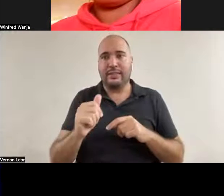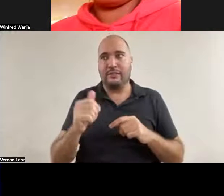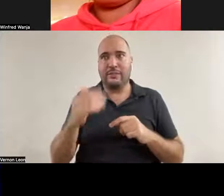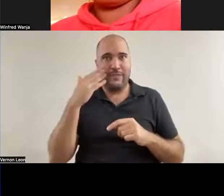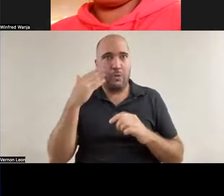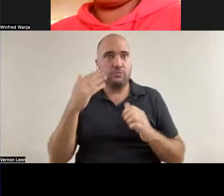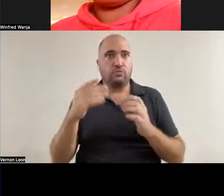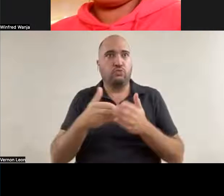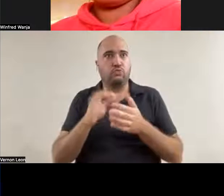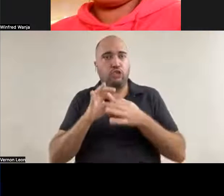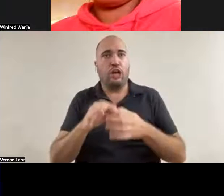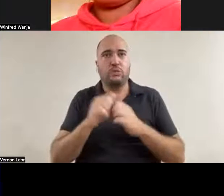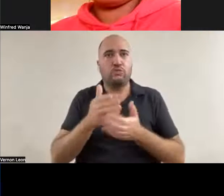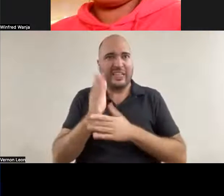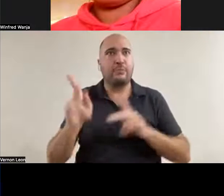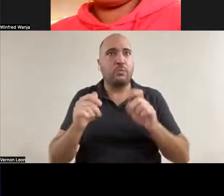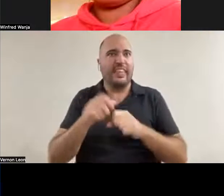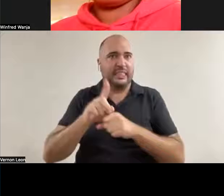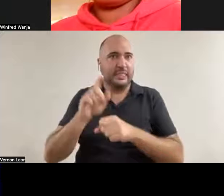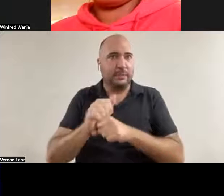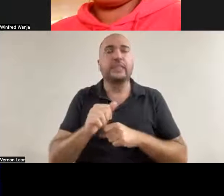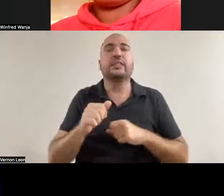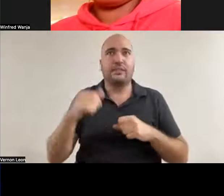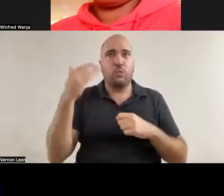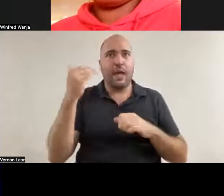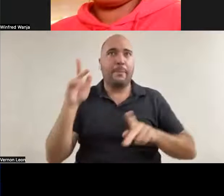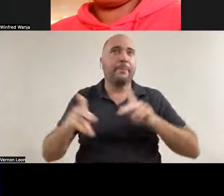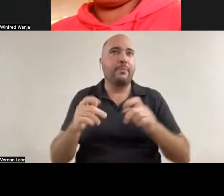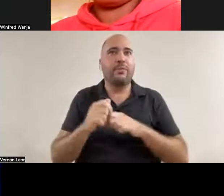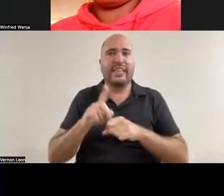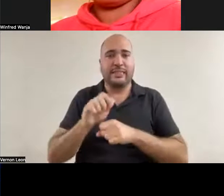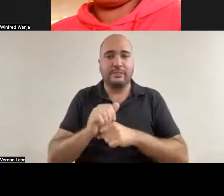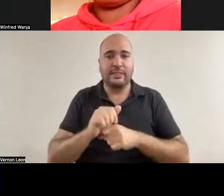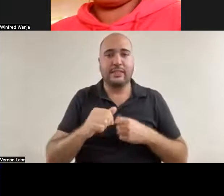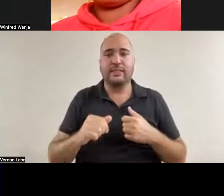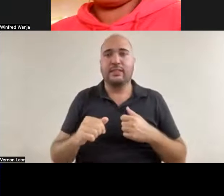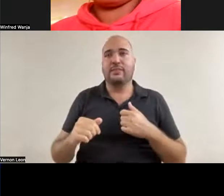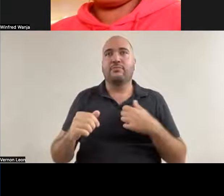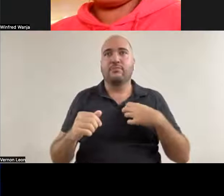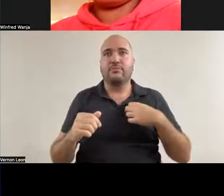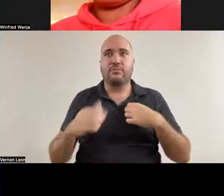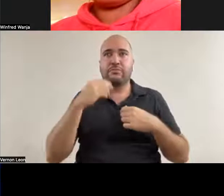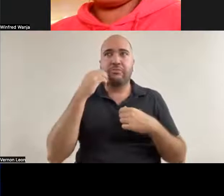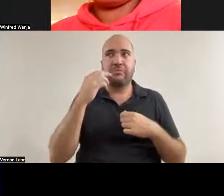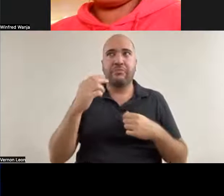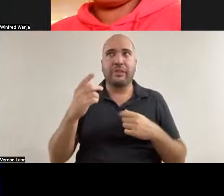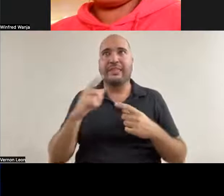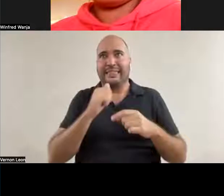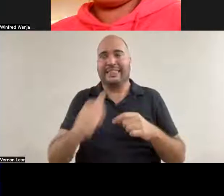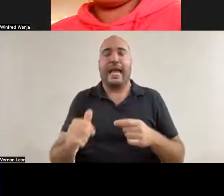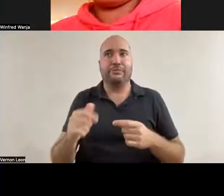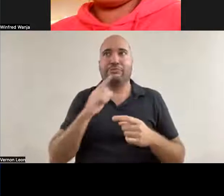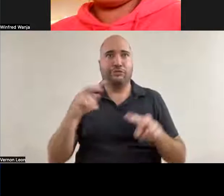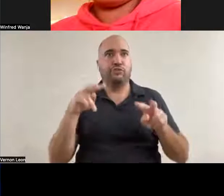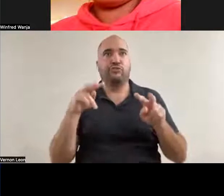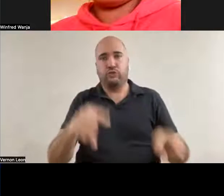with disabilities, and that is why people with disabilities are not treated in the best